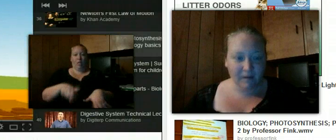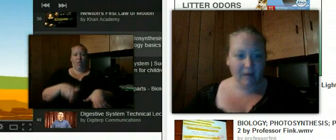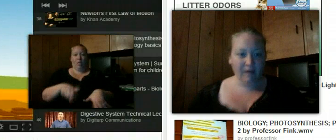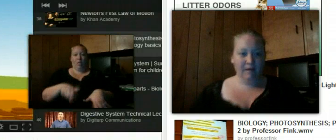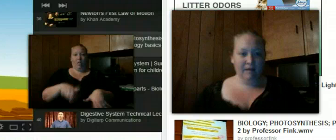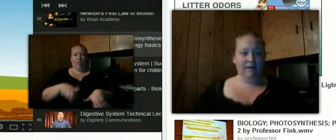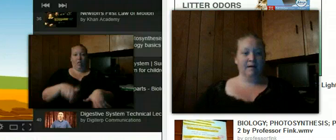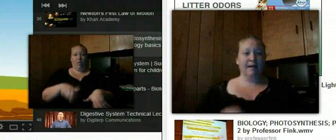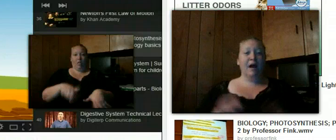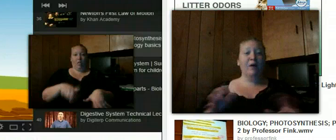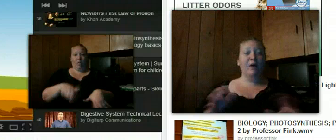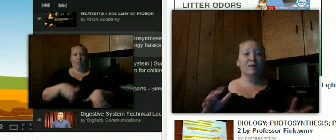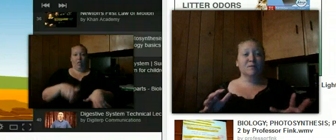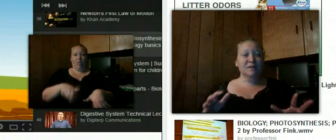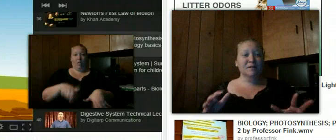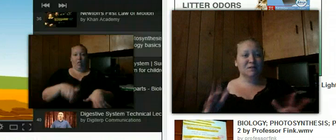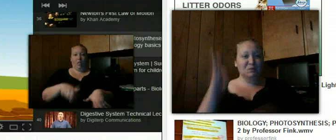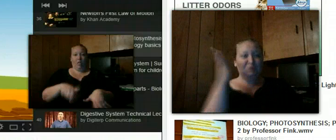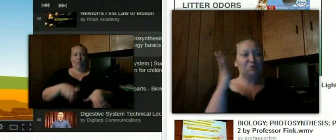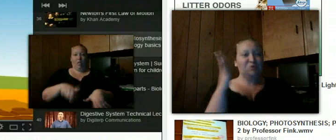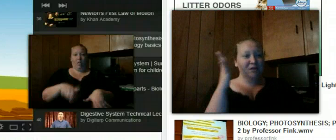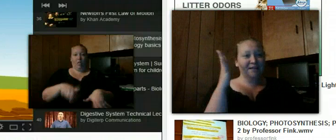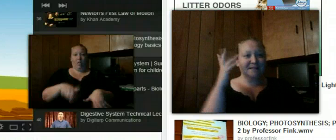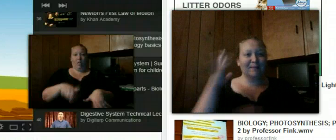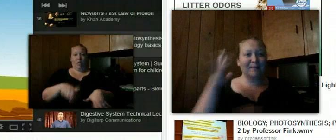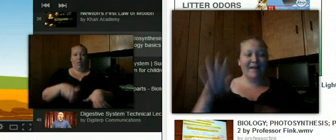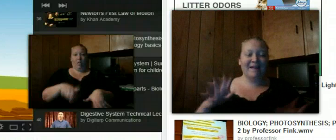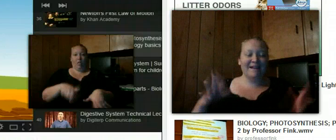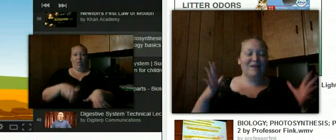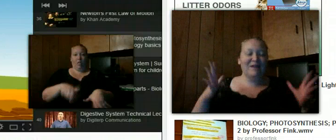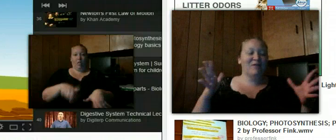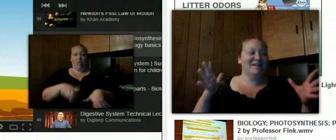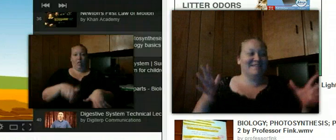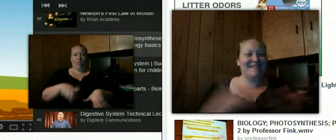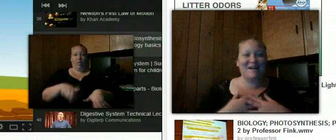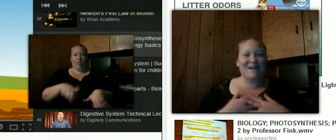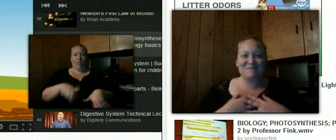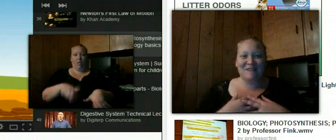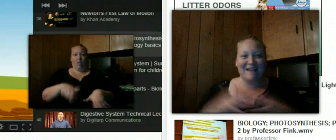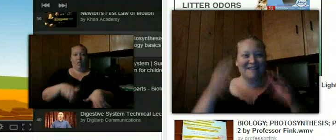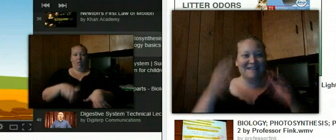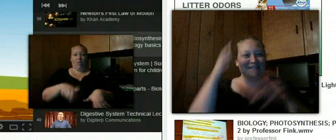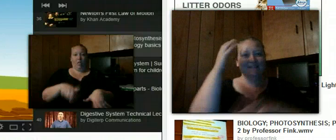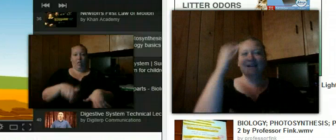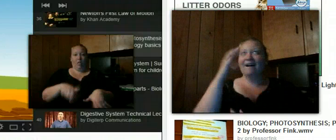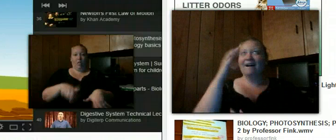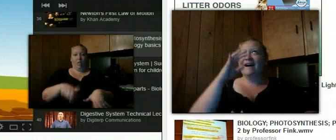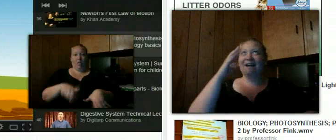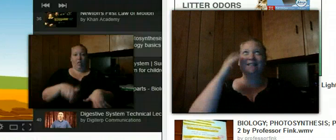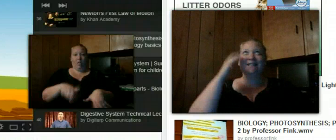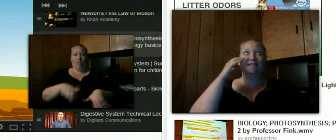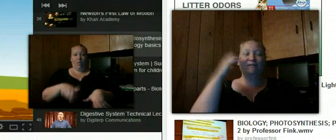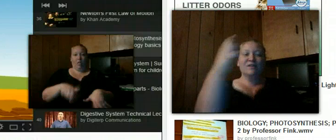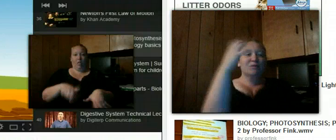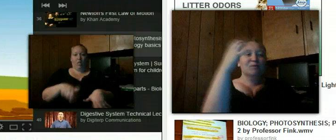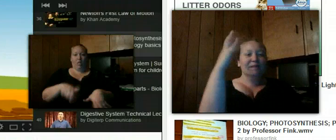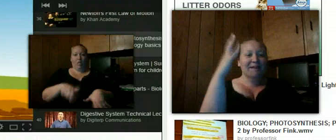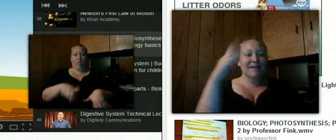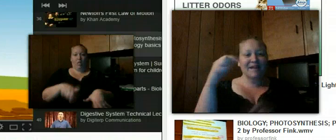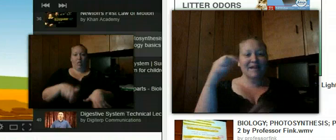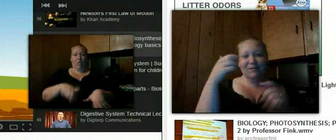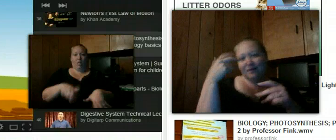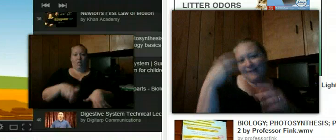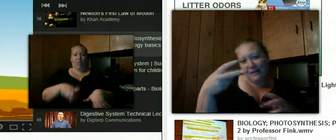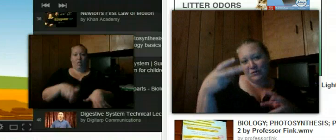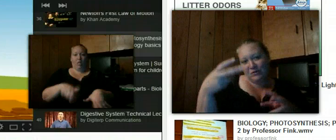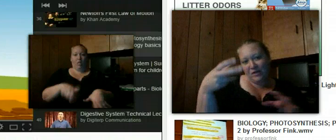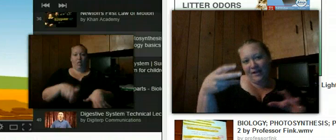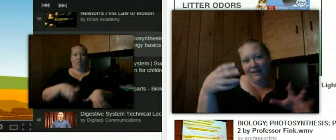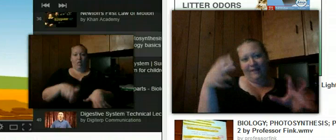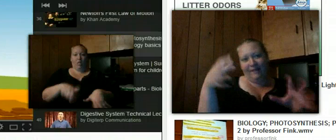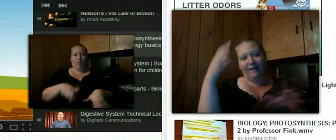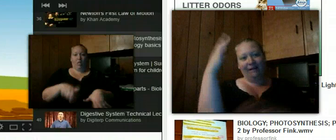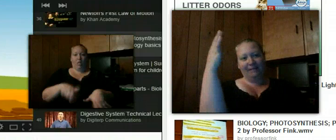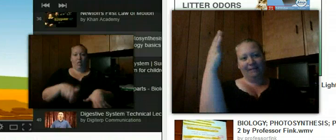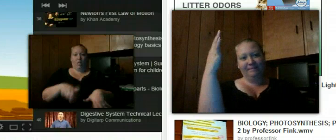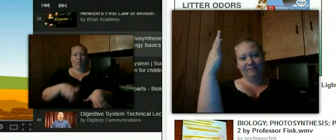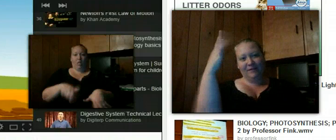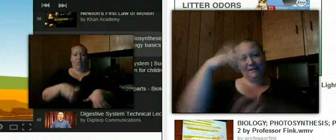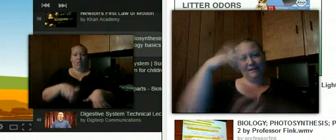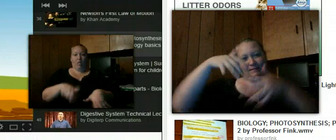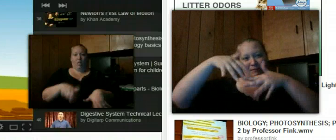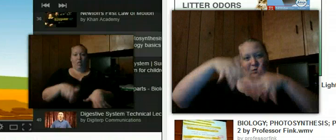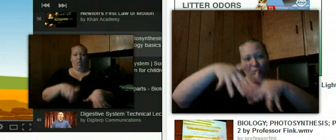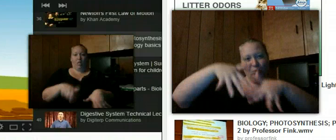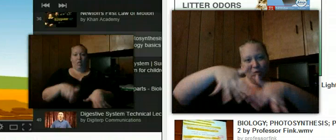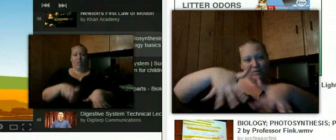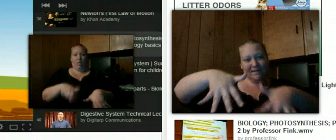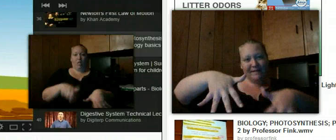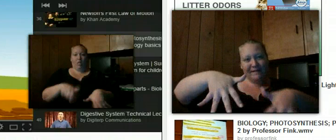given. I always wanted to use tree as a plant. I know that's not right, because I just visually it looks like a tree